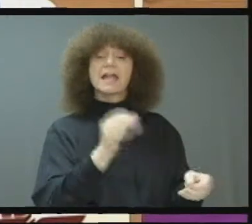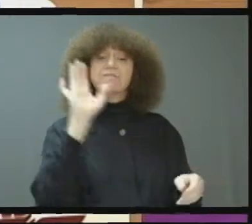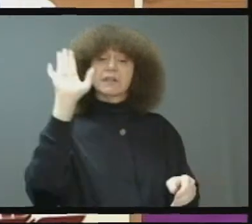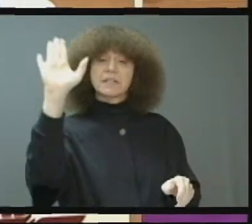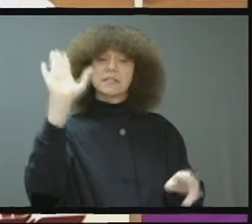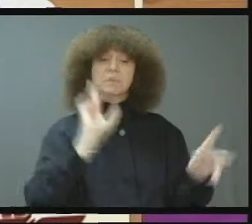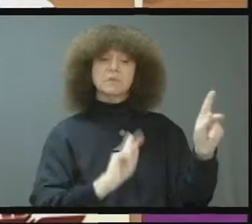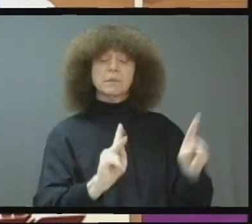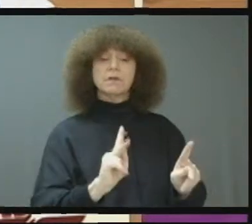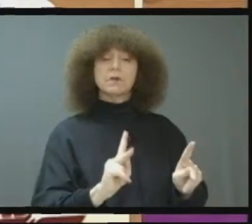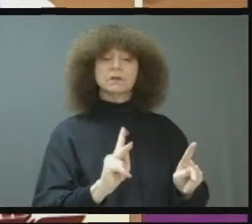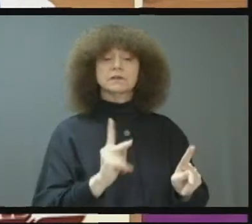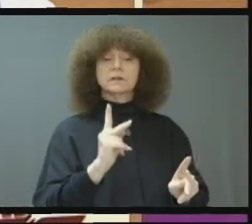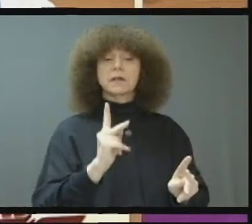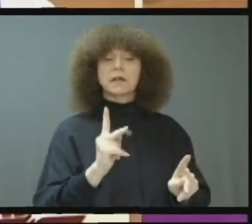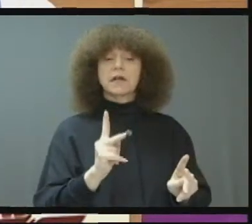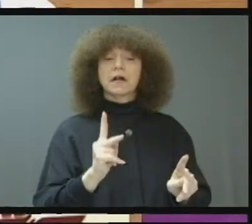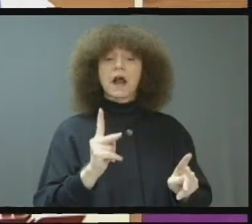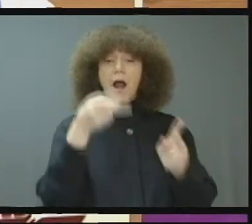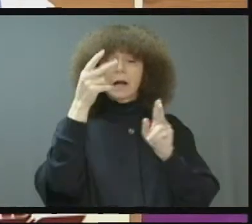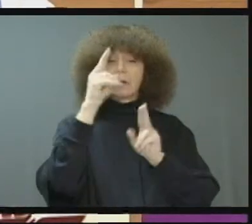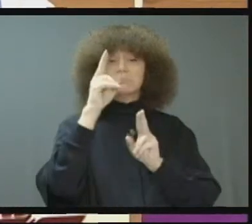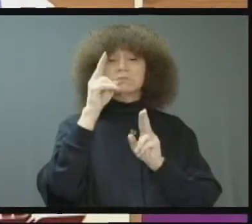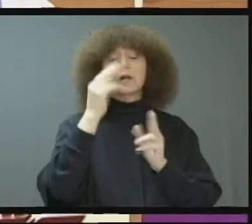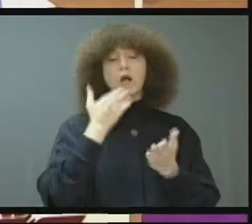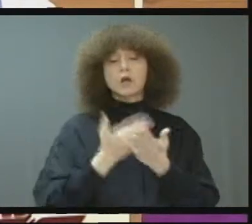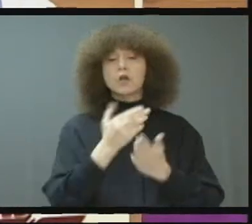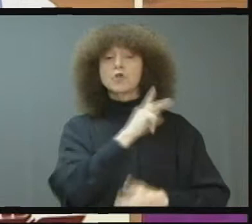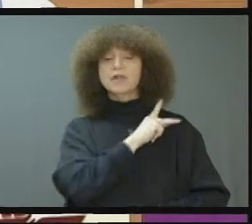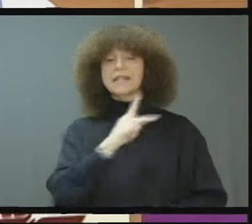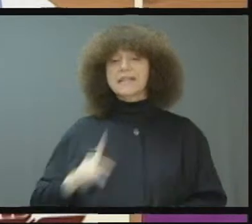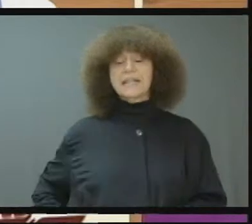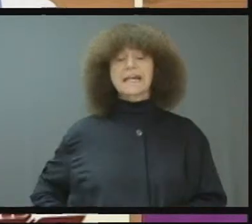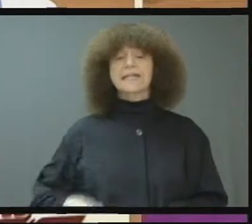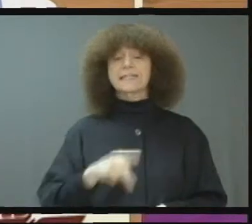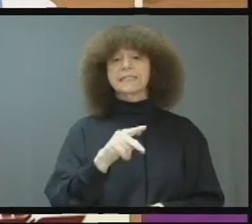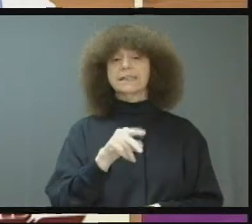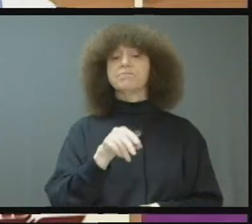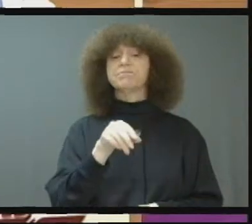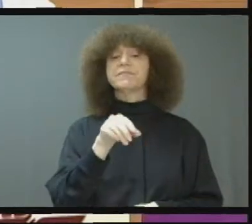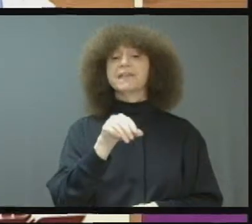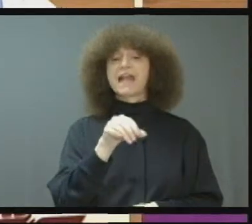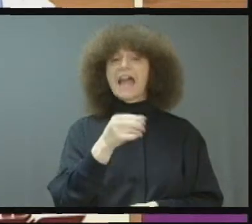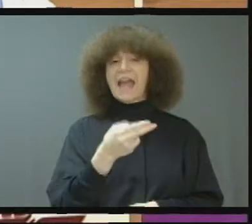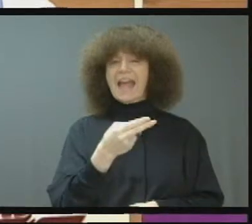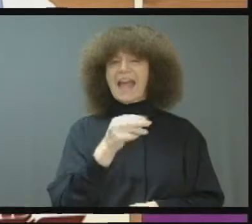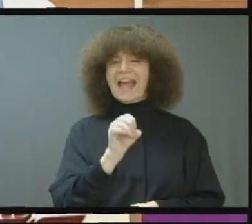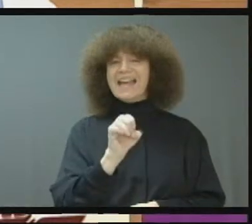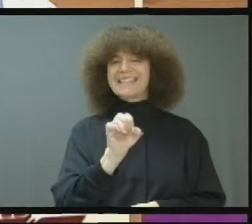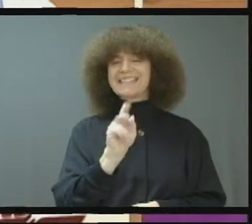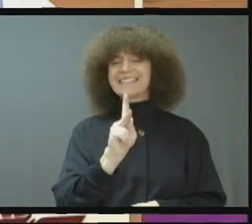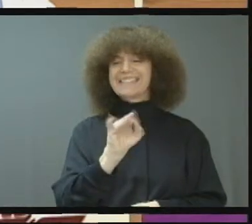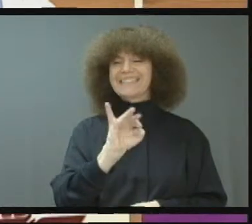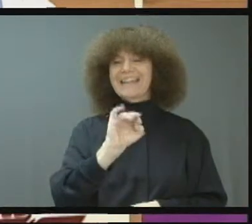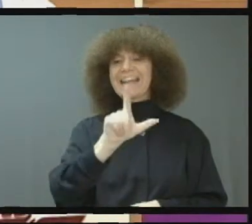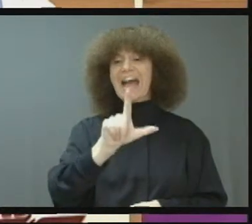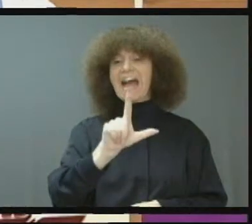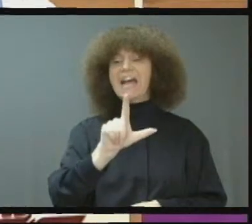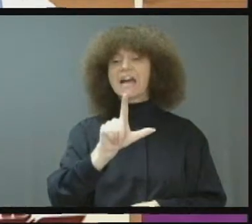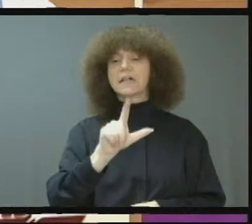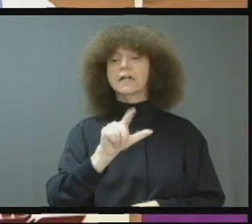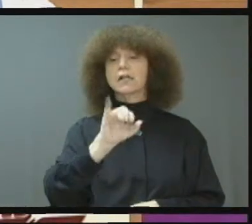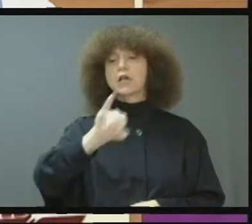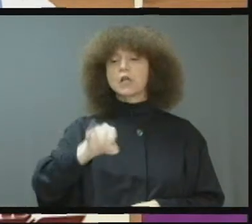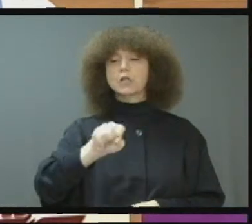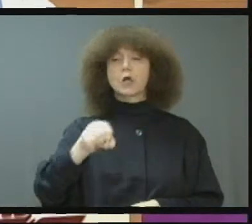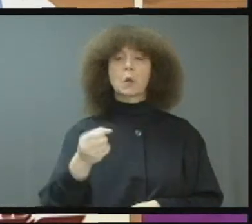God-fearing kings at this time in Israel's history, Hezekiah and Josiah. But the people wandered from God anyway